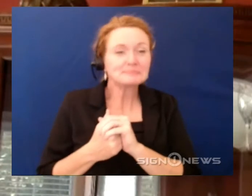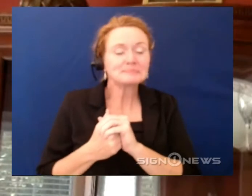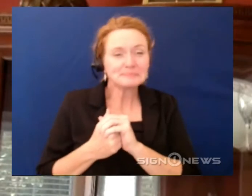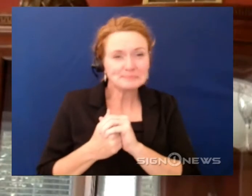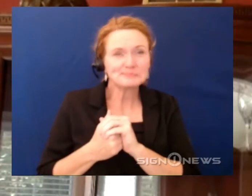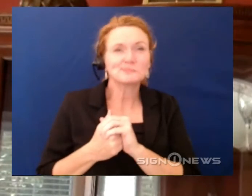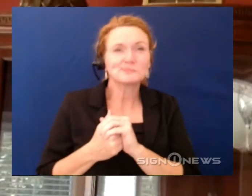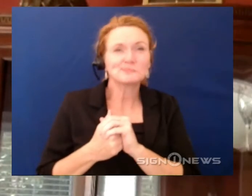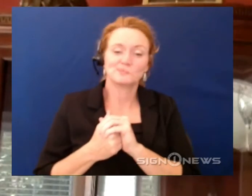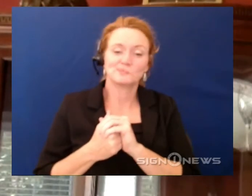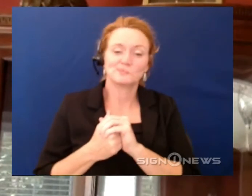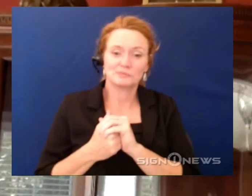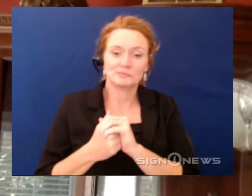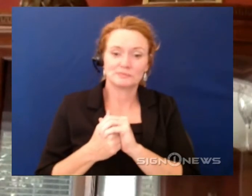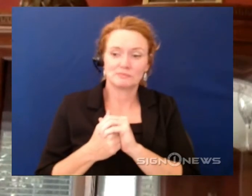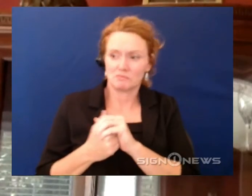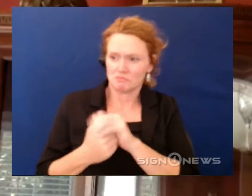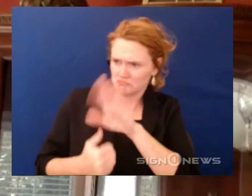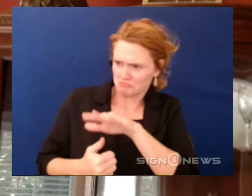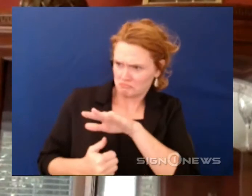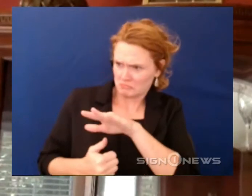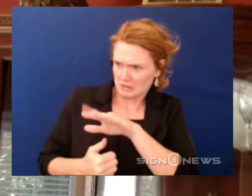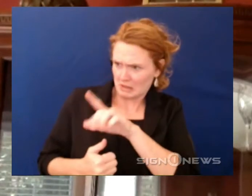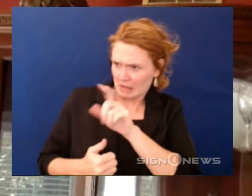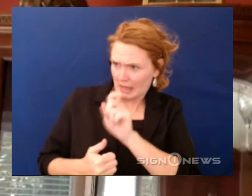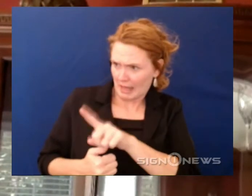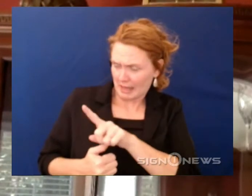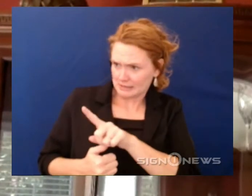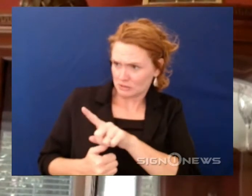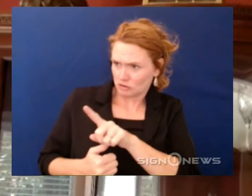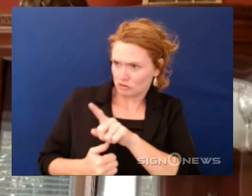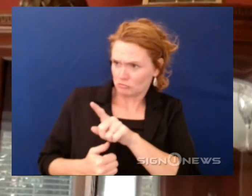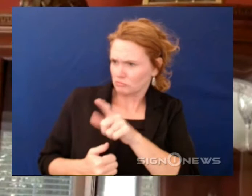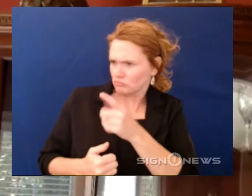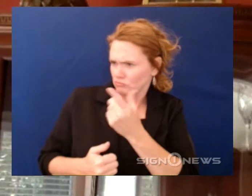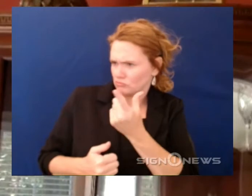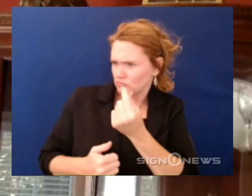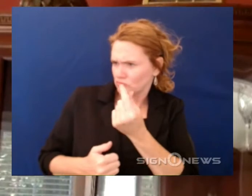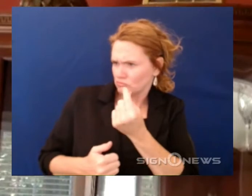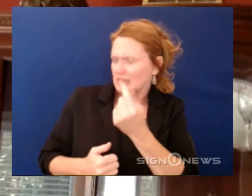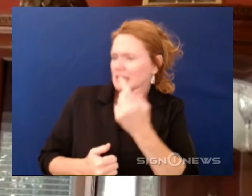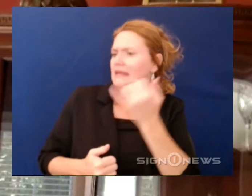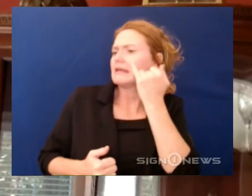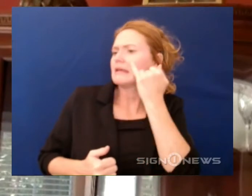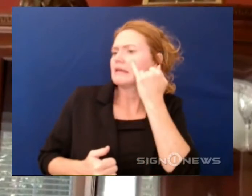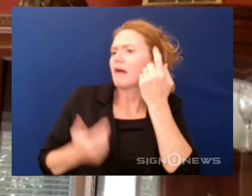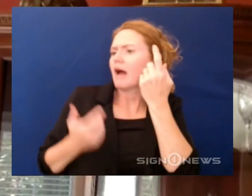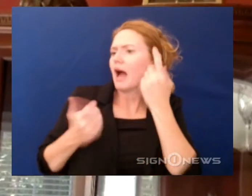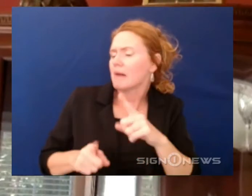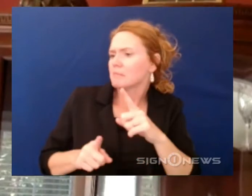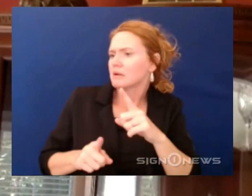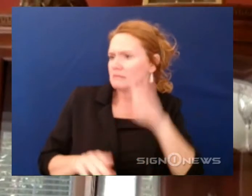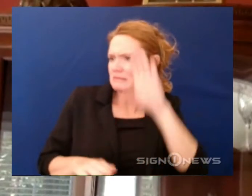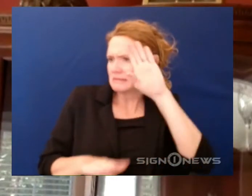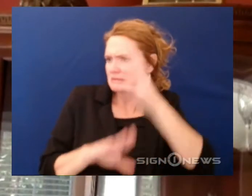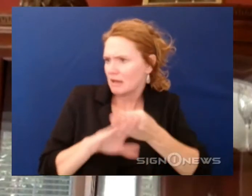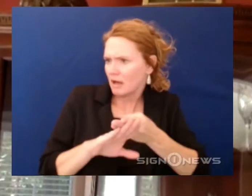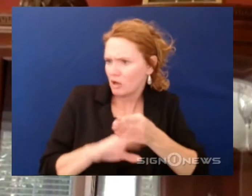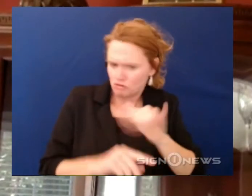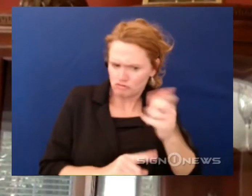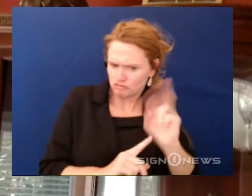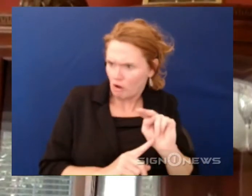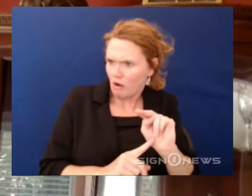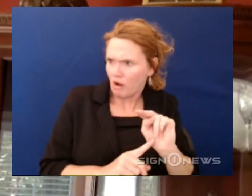we asked him that question about how, you know, using the scenario about John and the medical